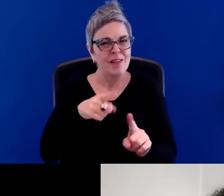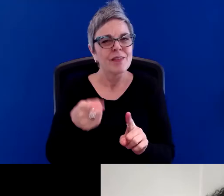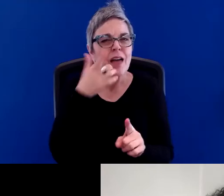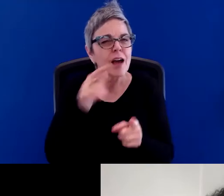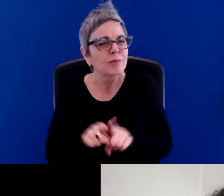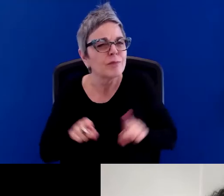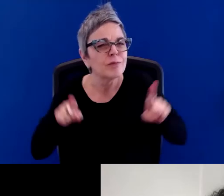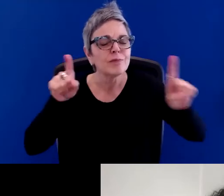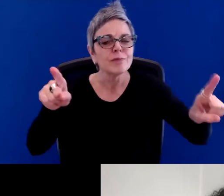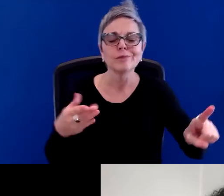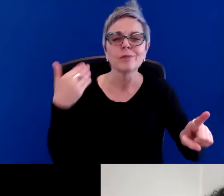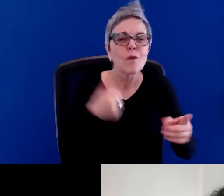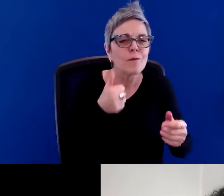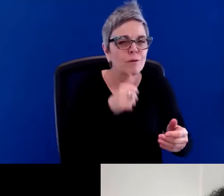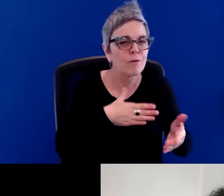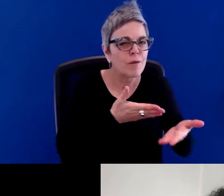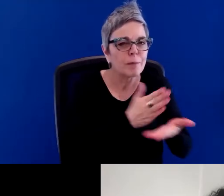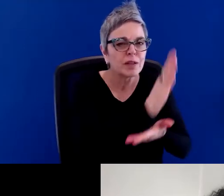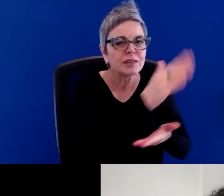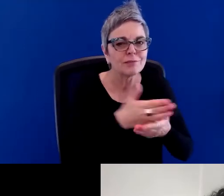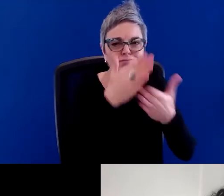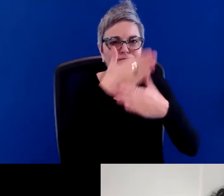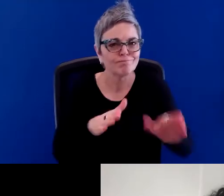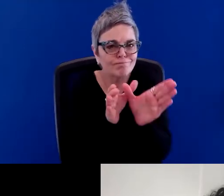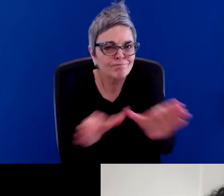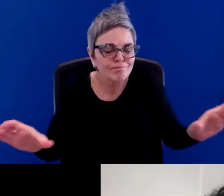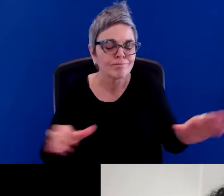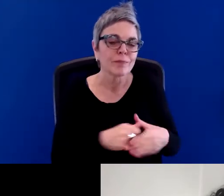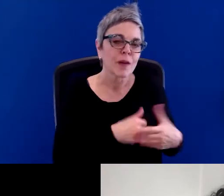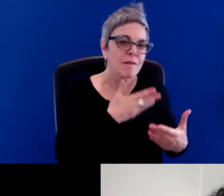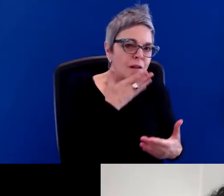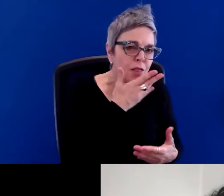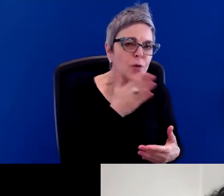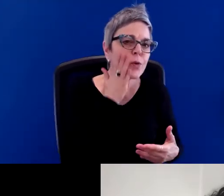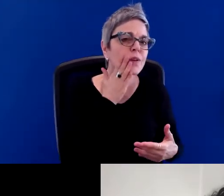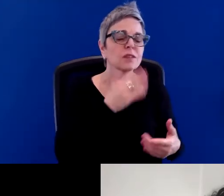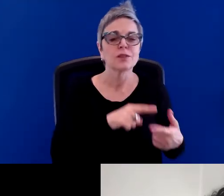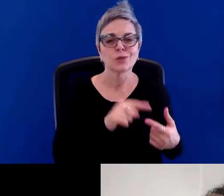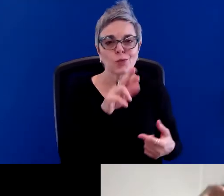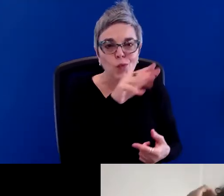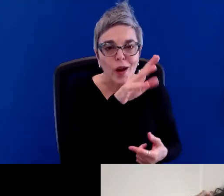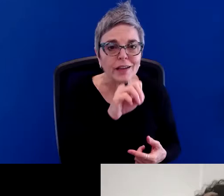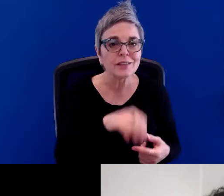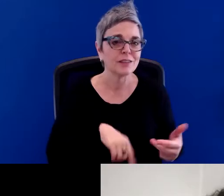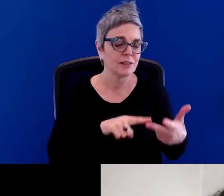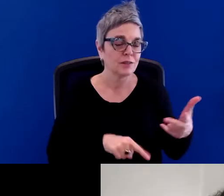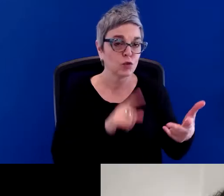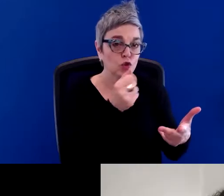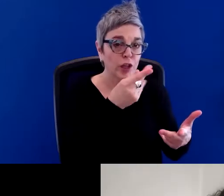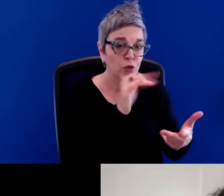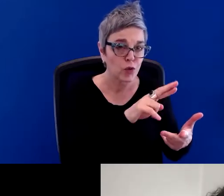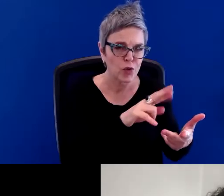across color, race, and gender lines. And in our chapter, we also explore some